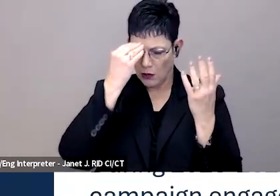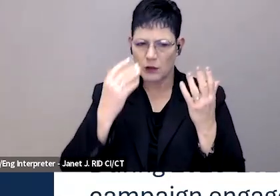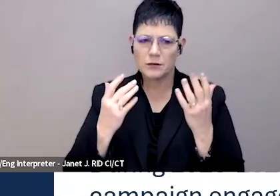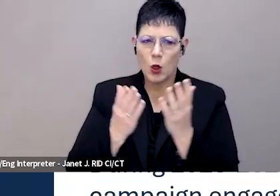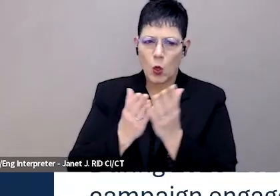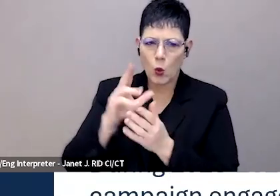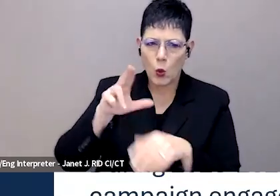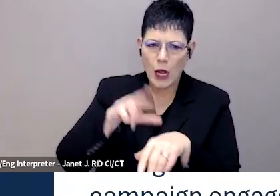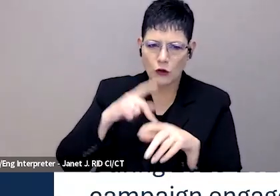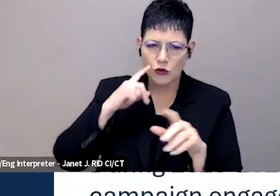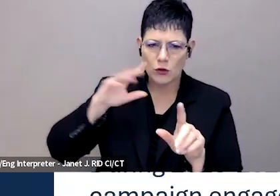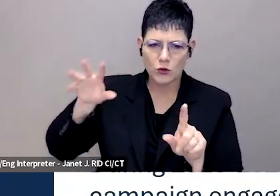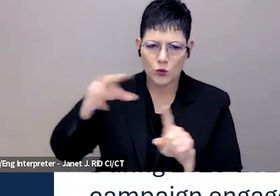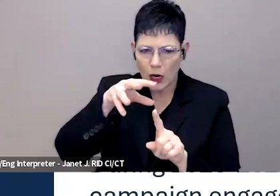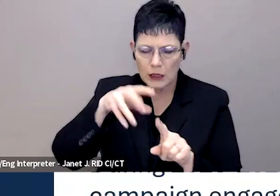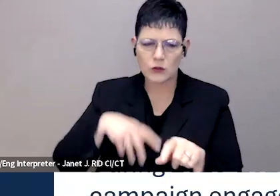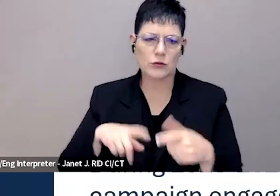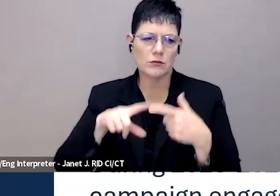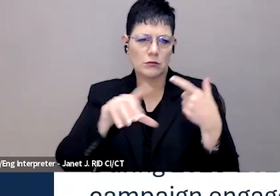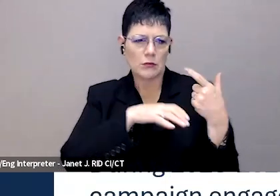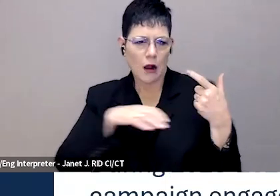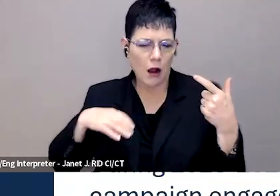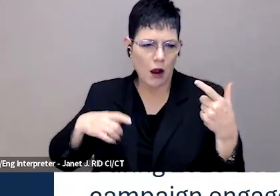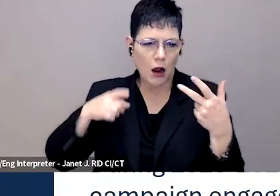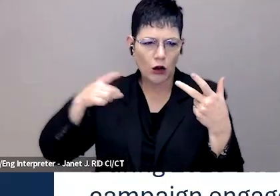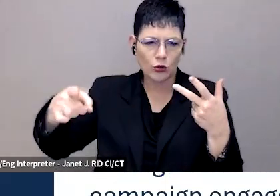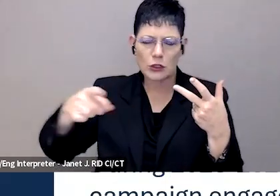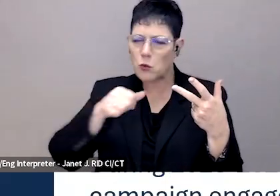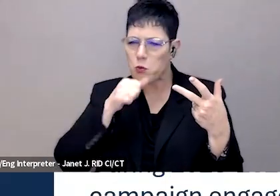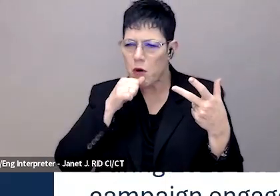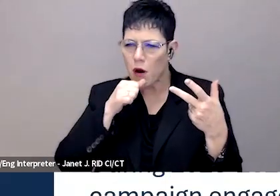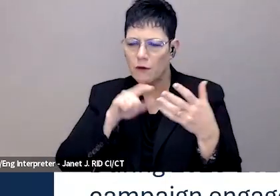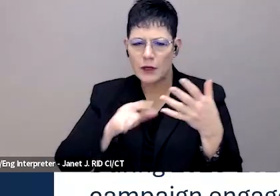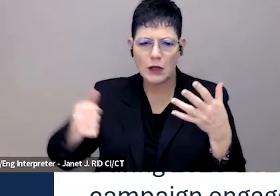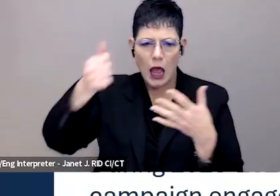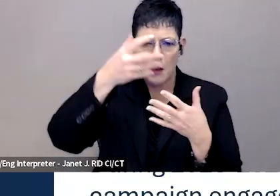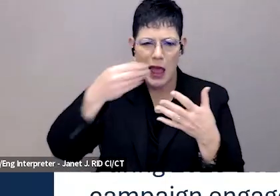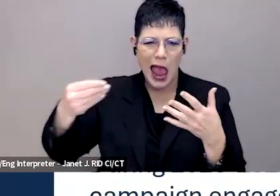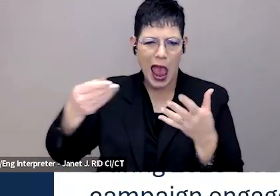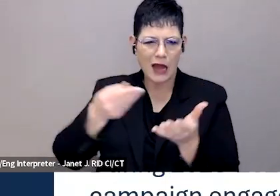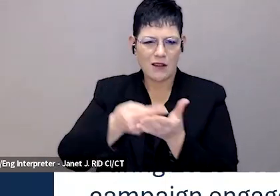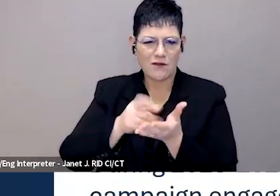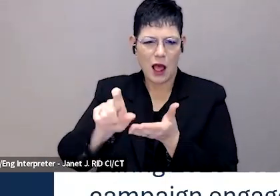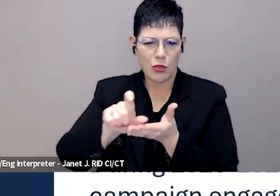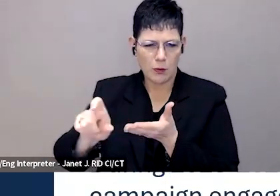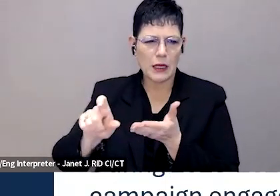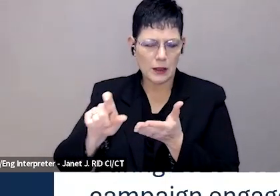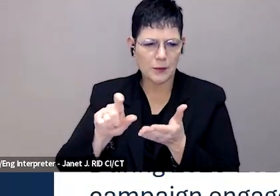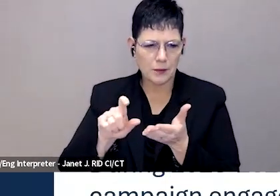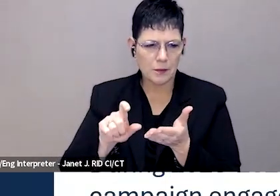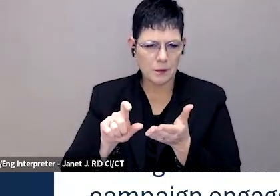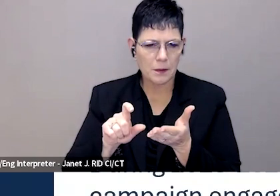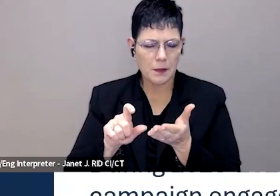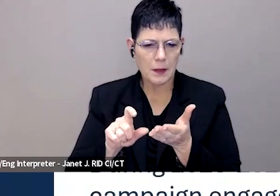nationally, focused on the media, congressional offices, the administration, the private sector, and philanthropy. We've worked through